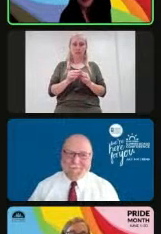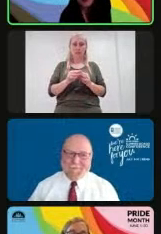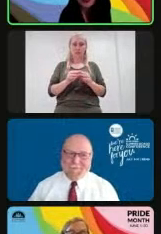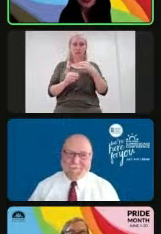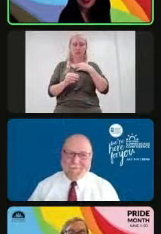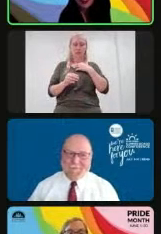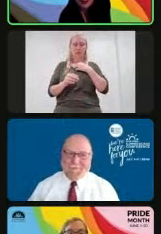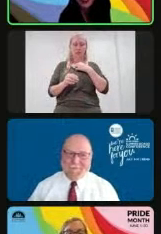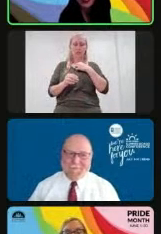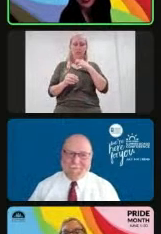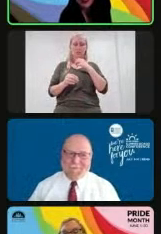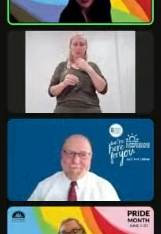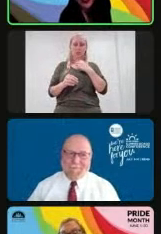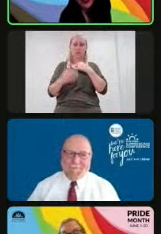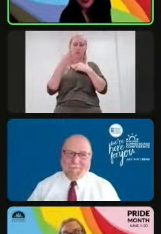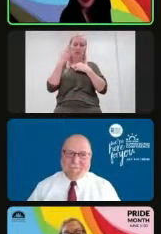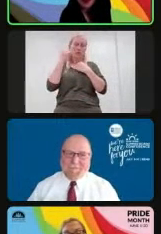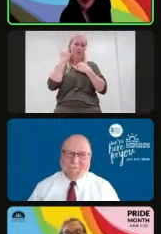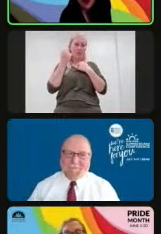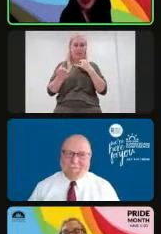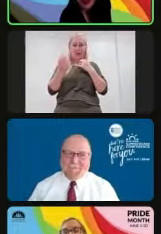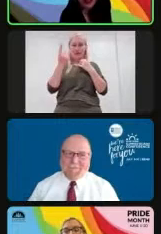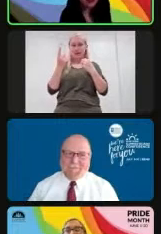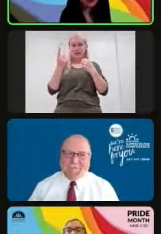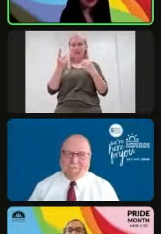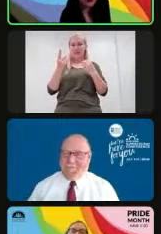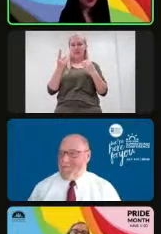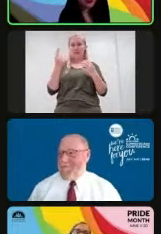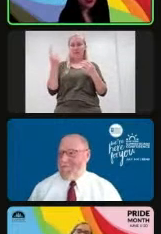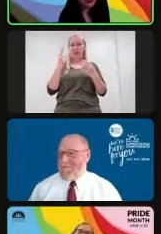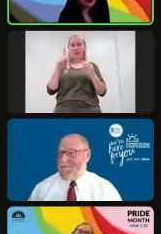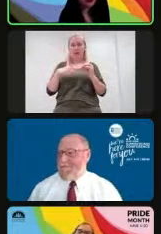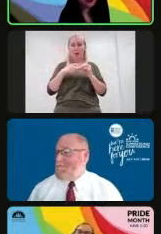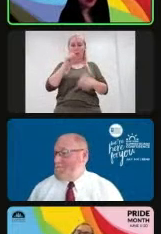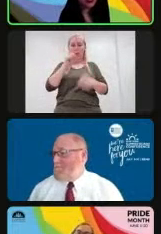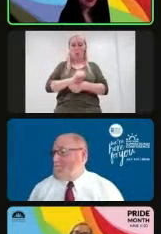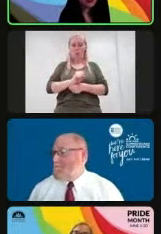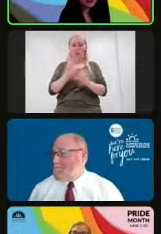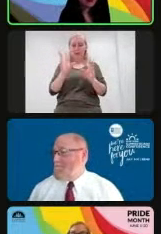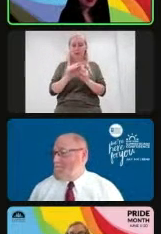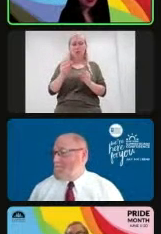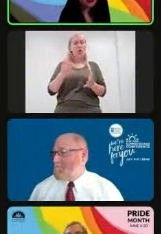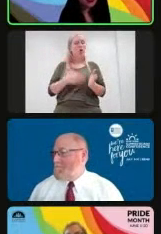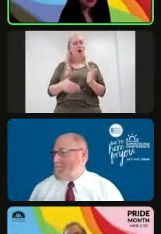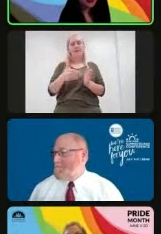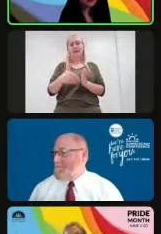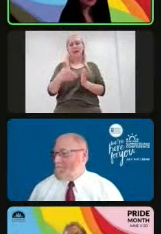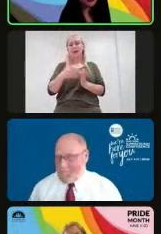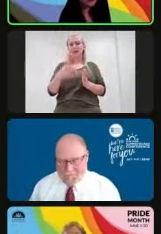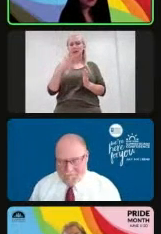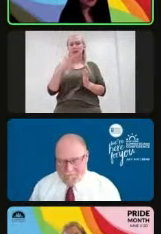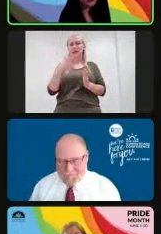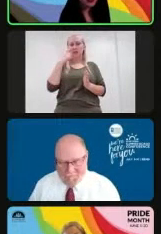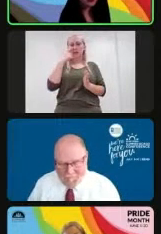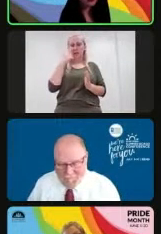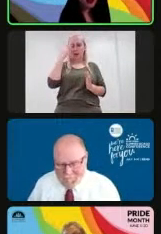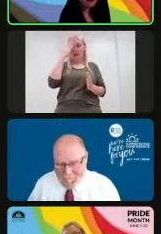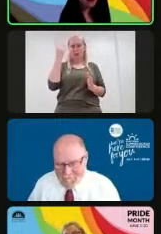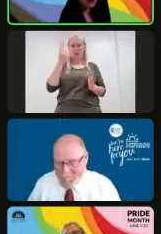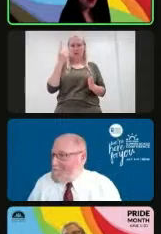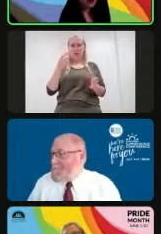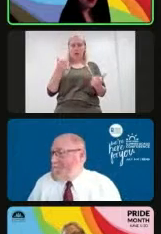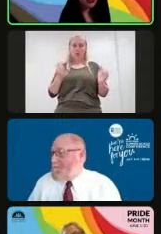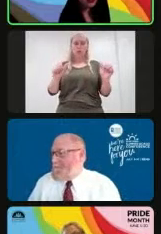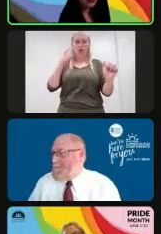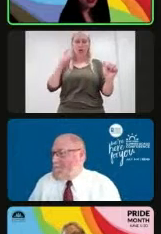to add something about work sessions, because I just feel like a lot of the times like I know this is something that we strive